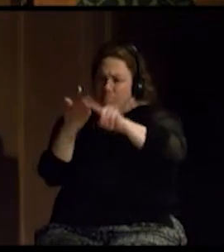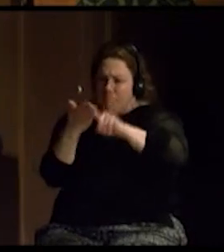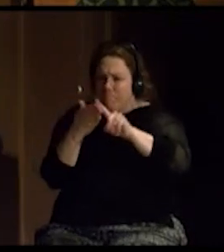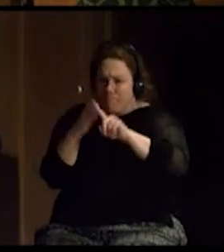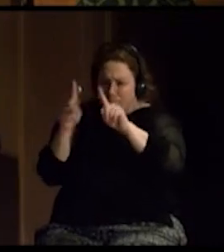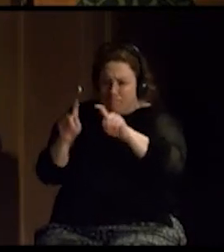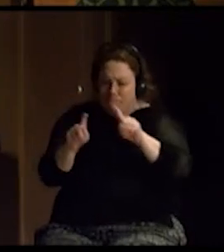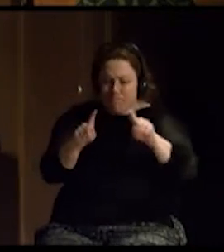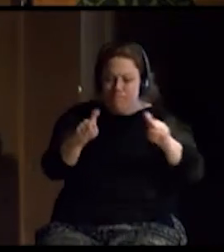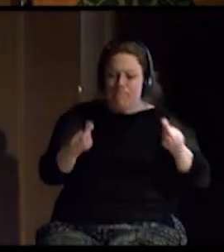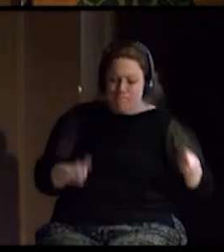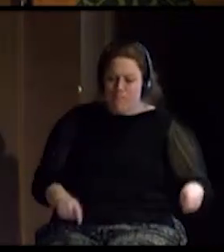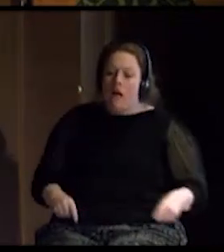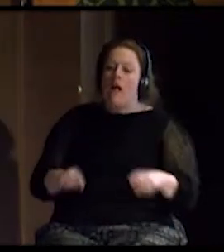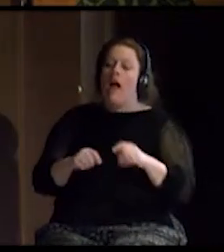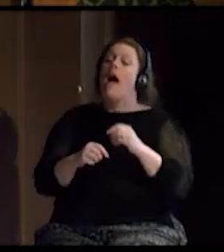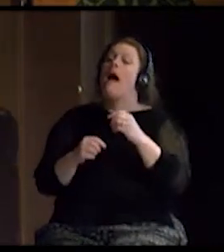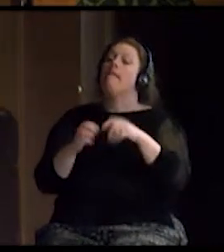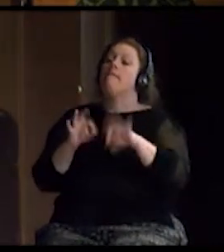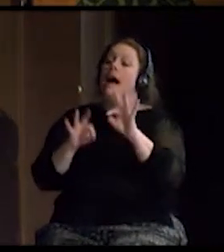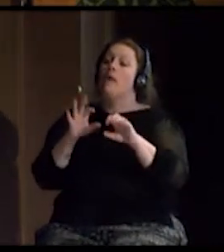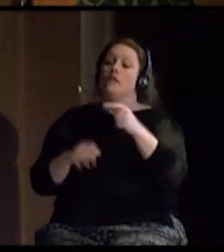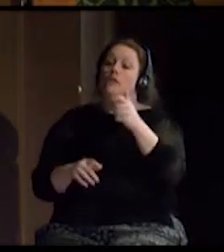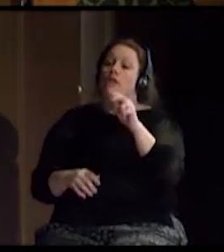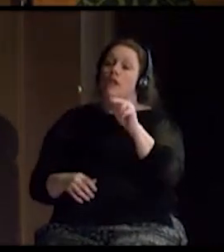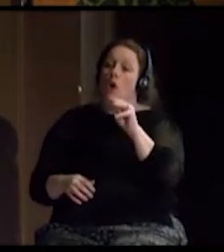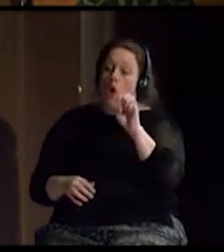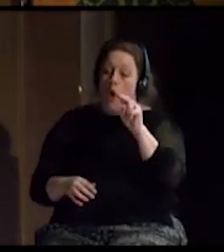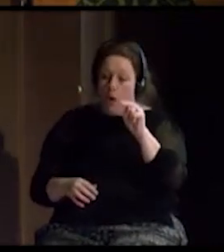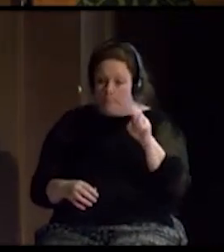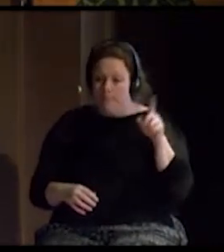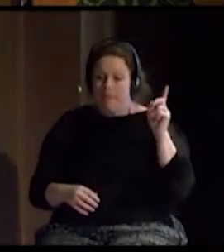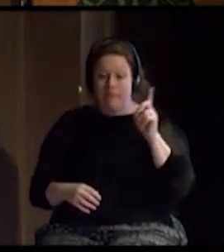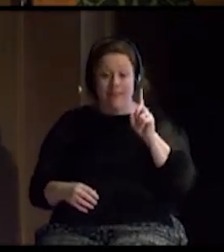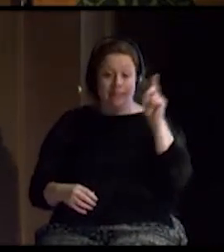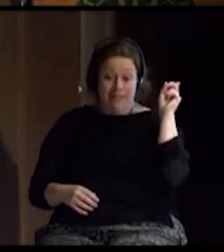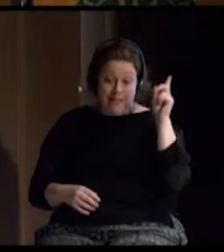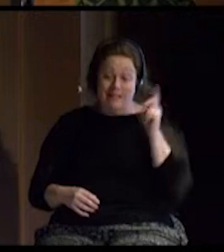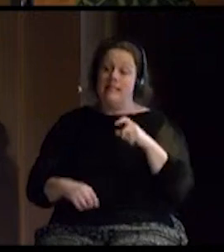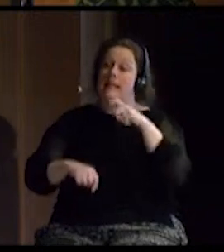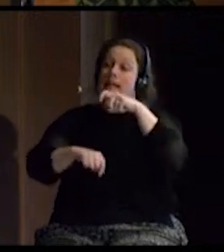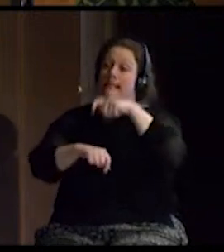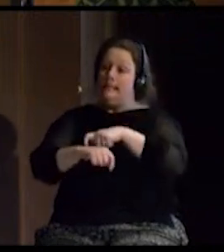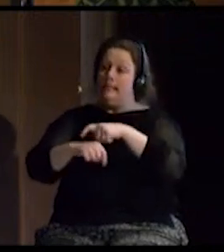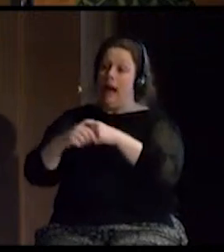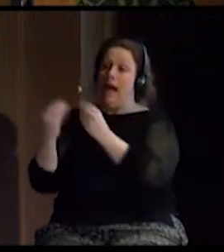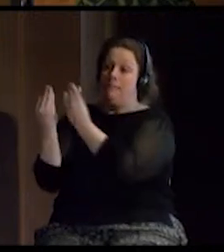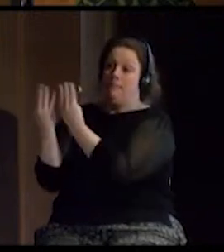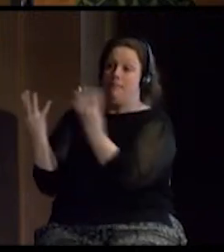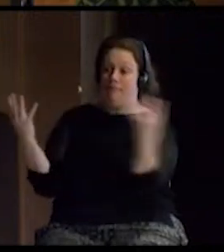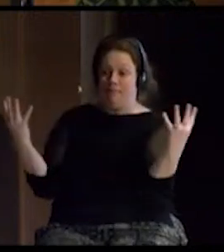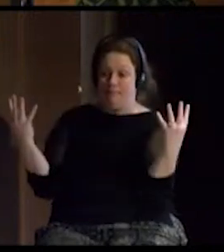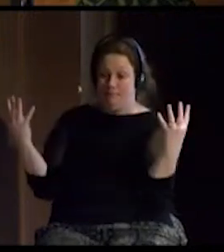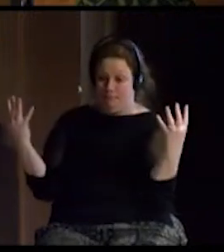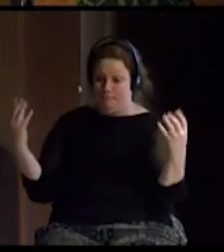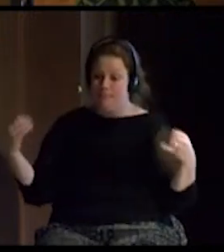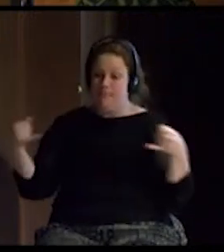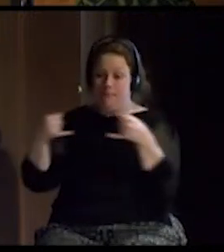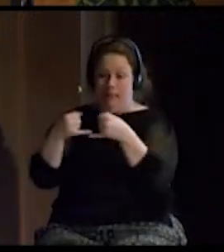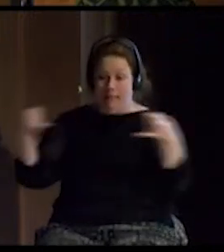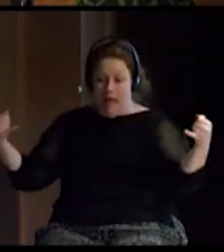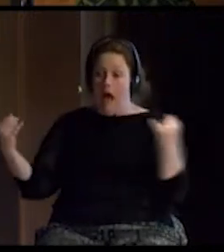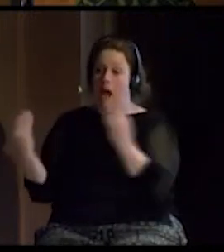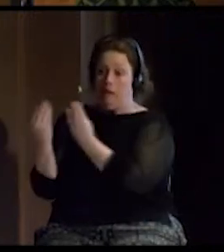across his nuclear genome. This is a mitochondrial time tree of mitochondrial genomes from more than